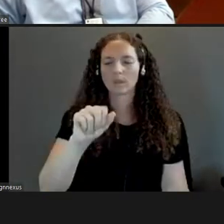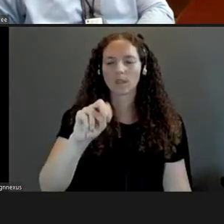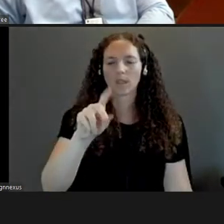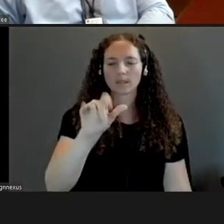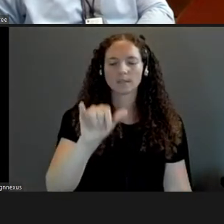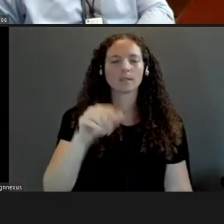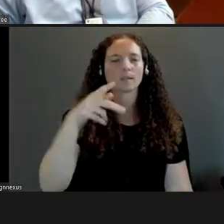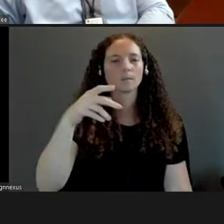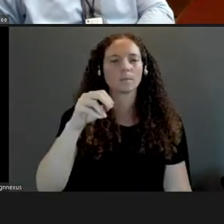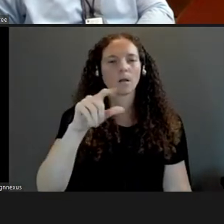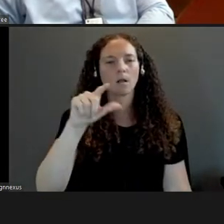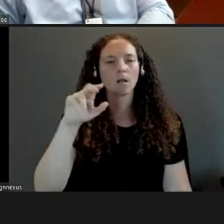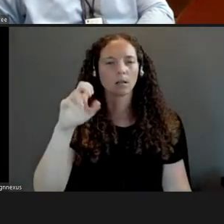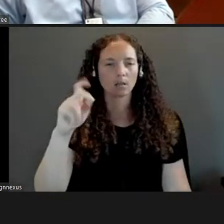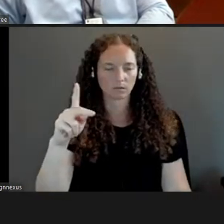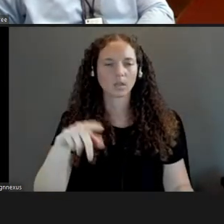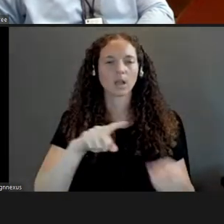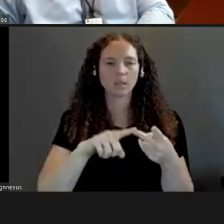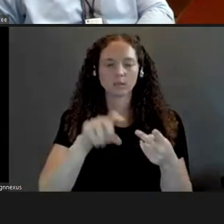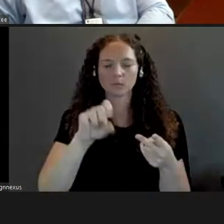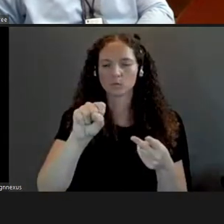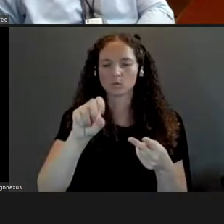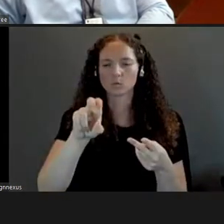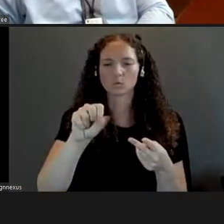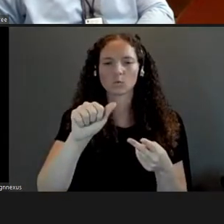followed by Susan Lopatkin.